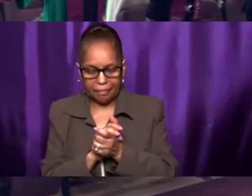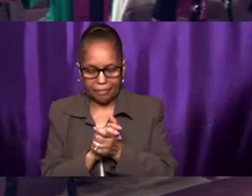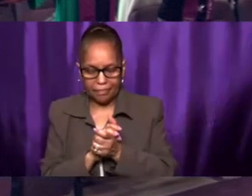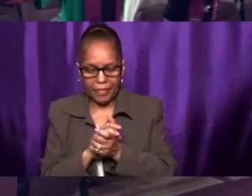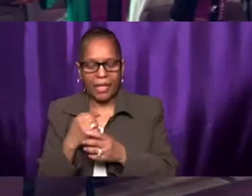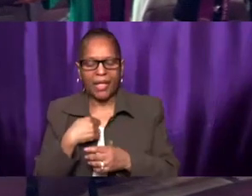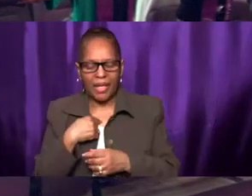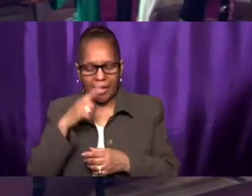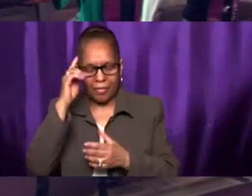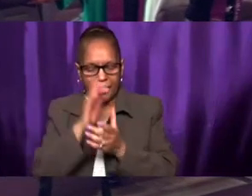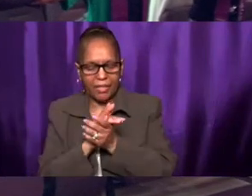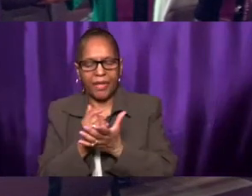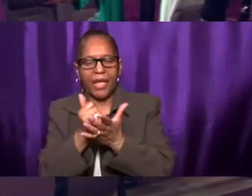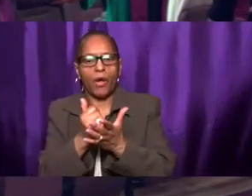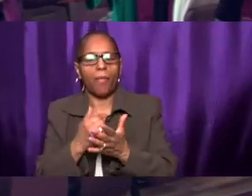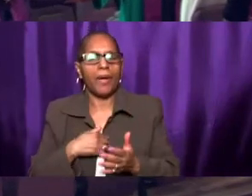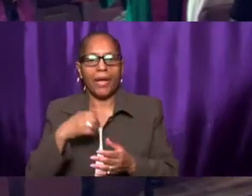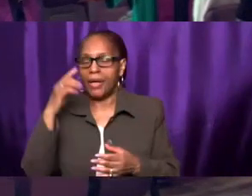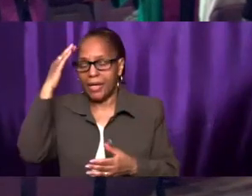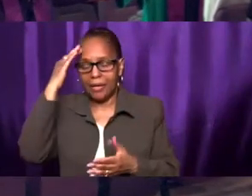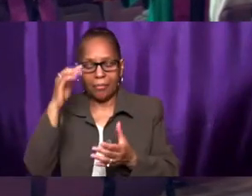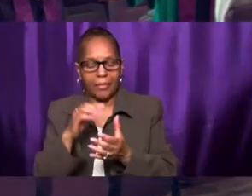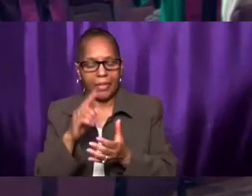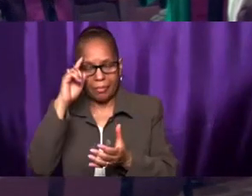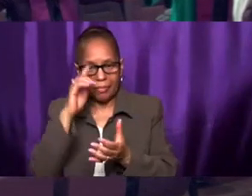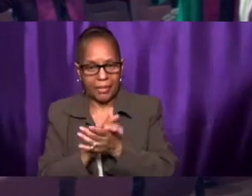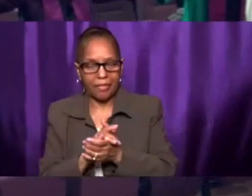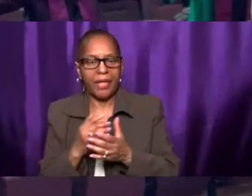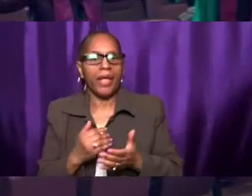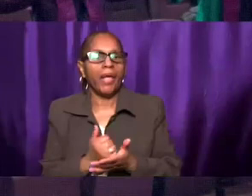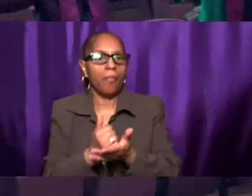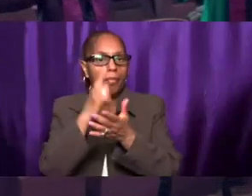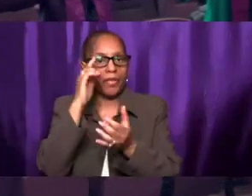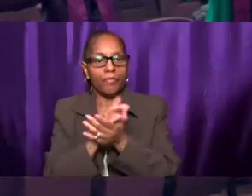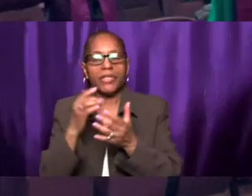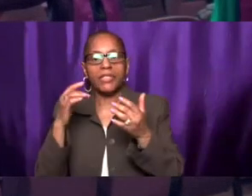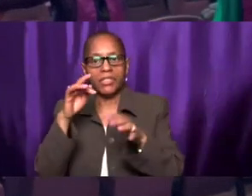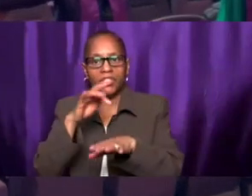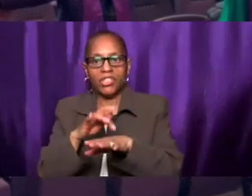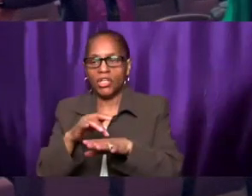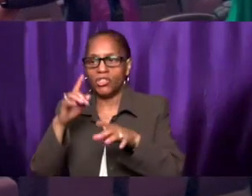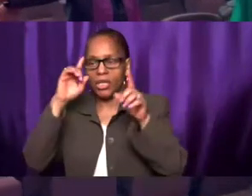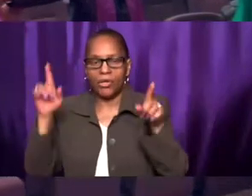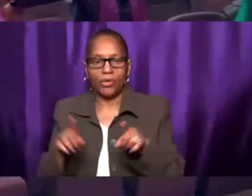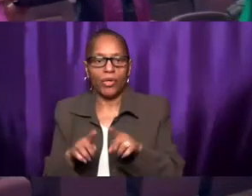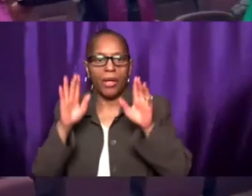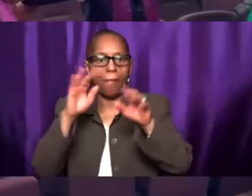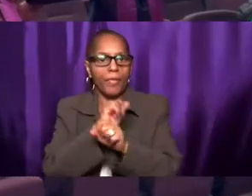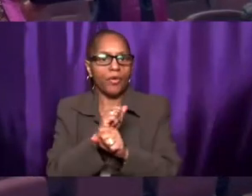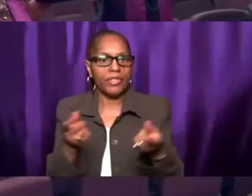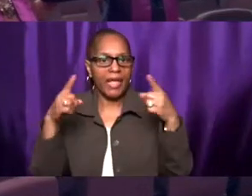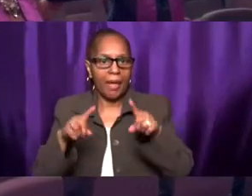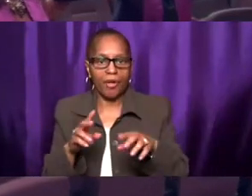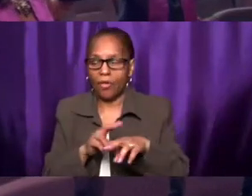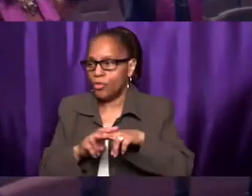I believe, but help my unbelief. Help me believe that if we touch and agree on this row, that a miracle is happening on